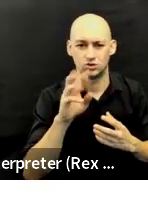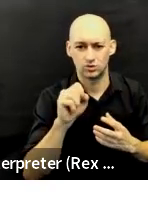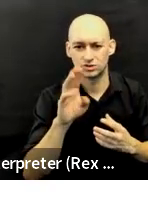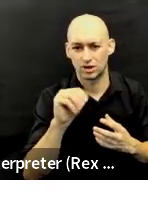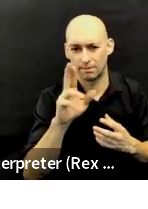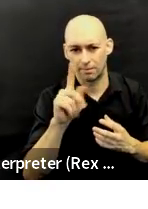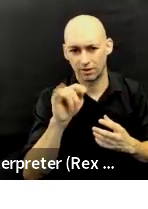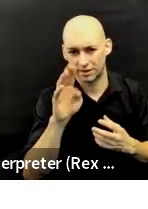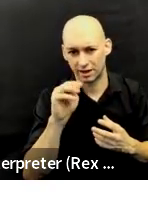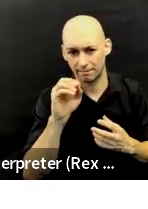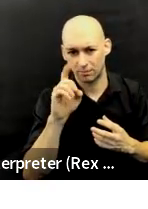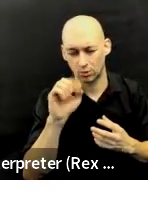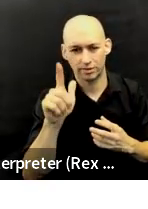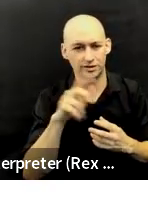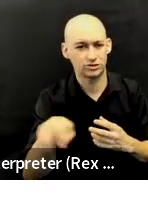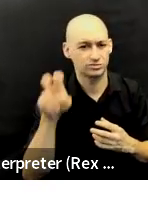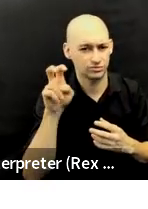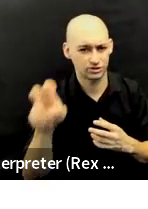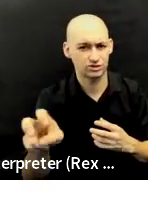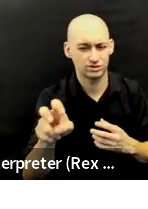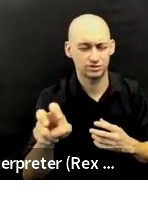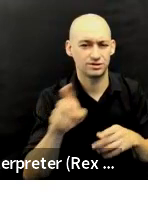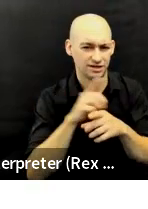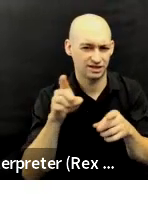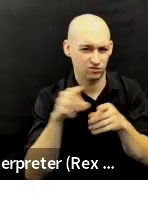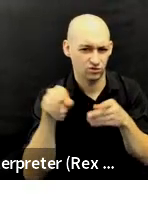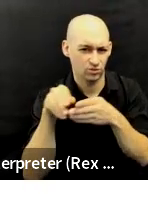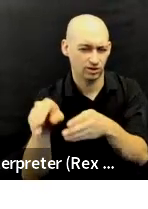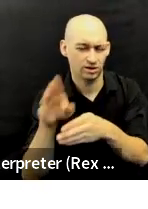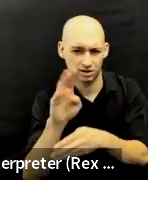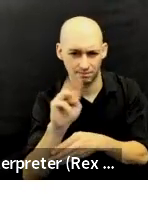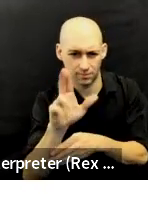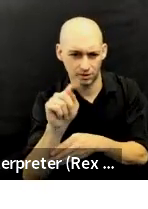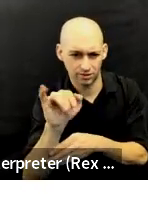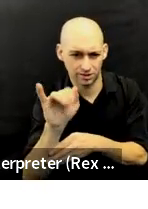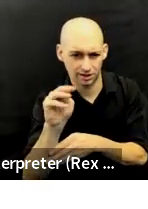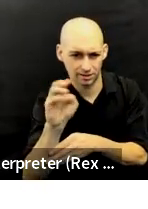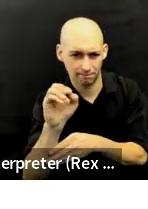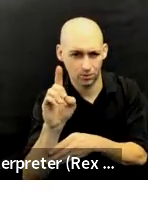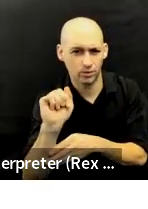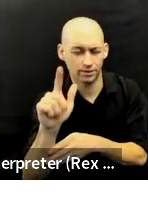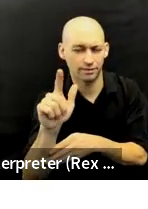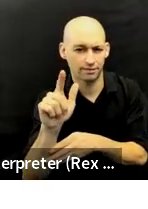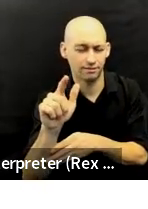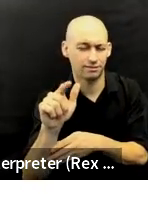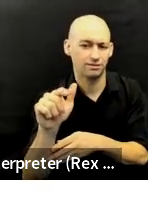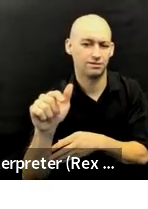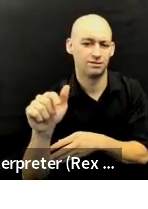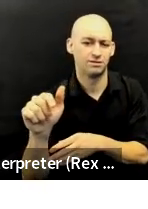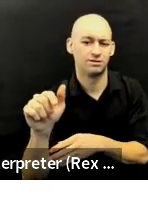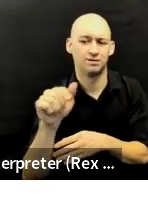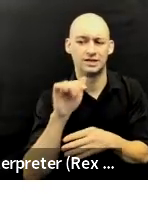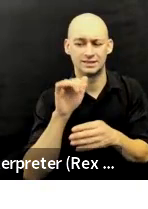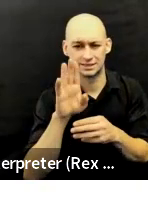transportation together, combining those two together to deliver better outcomes in mobility and housing